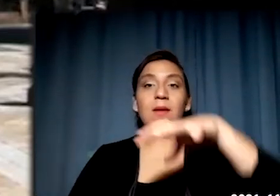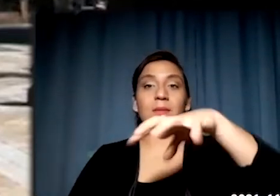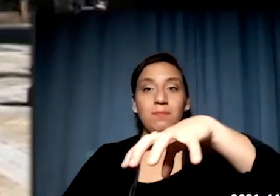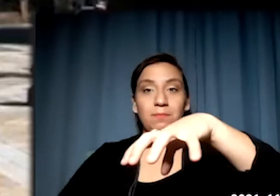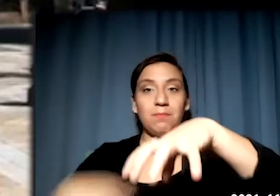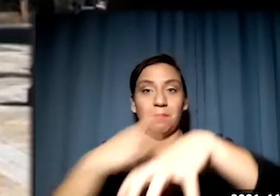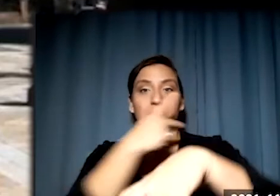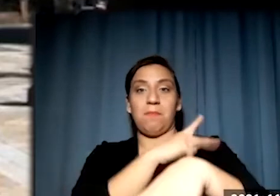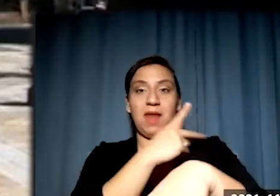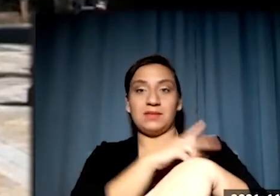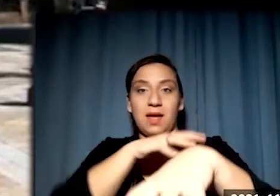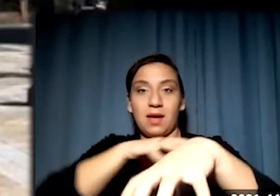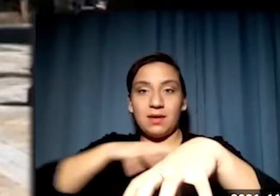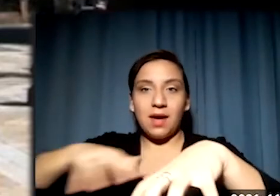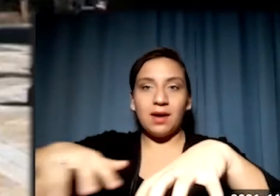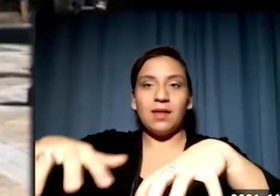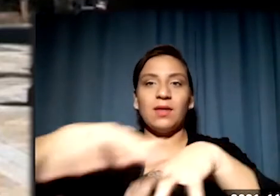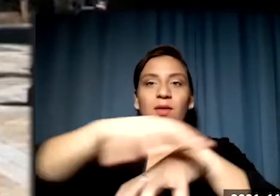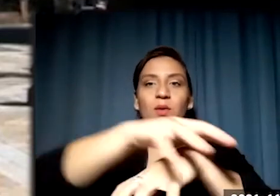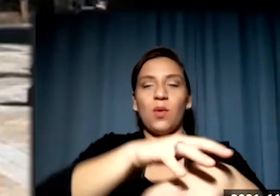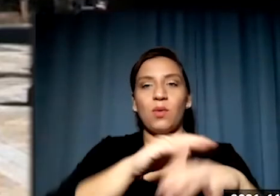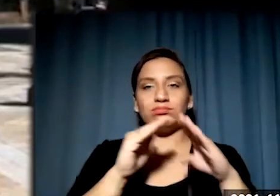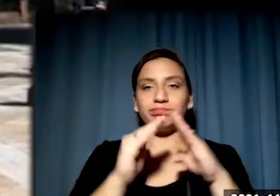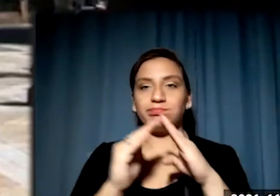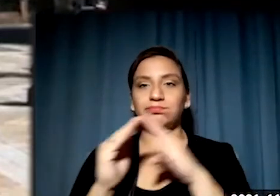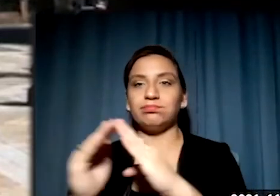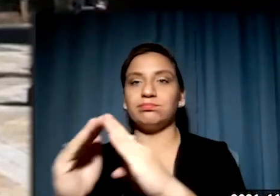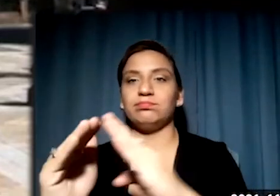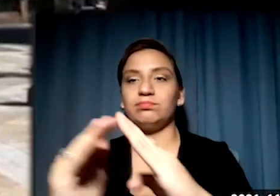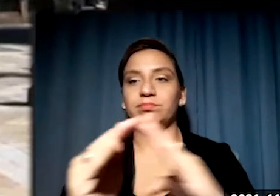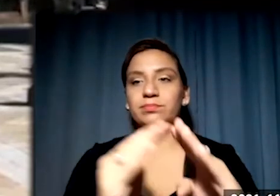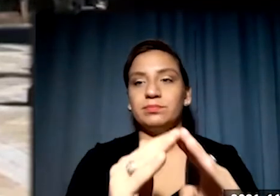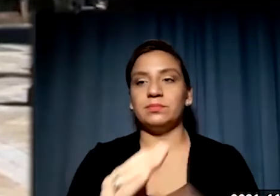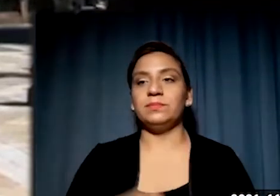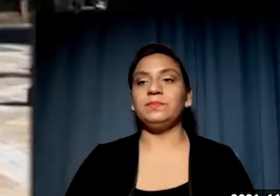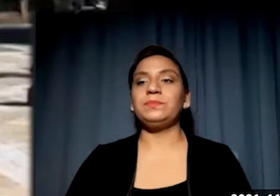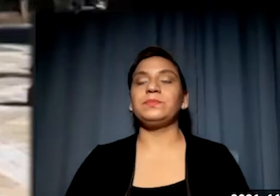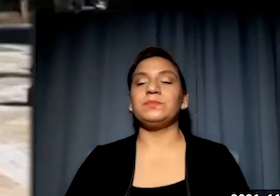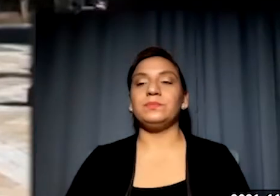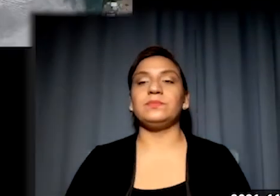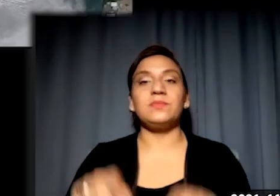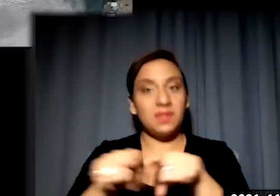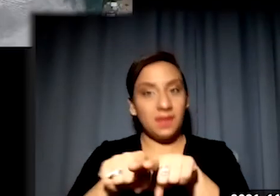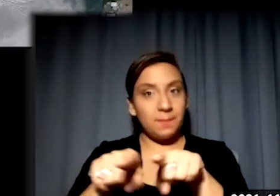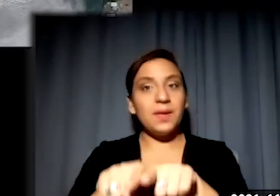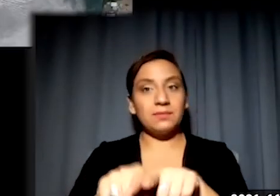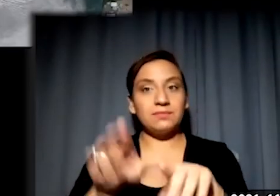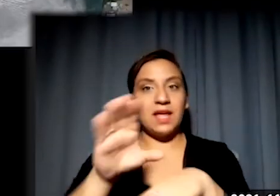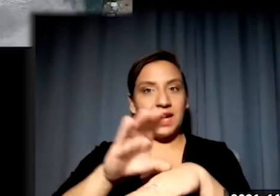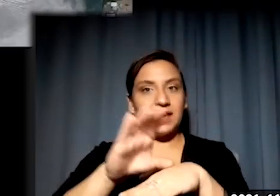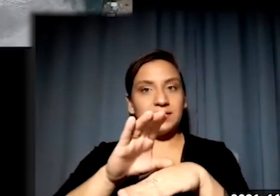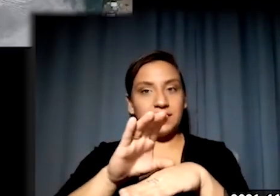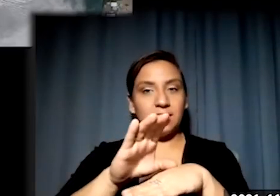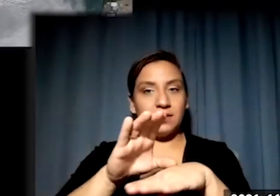most important church and the municipal representation. So this is really a unique inventory and a